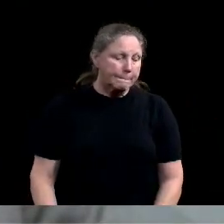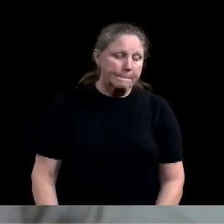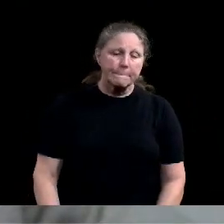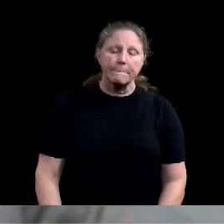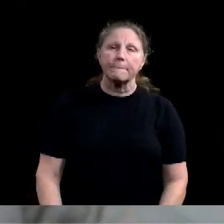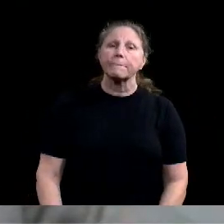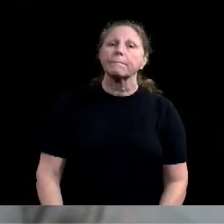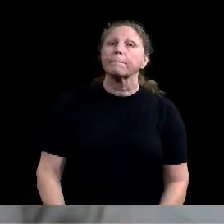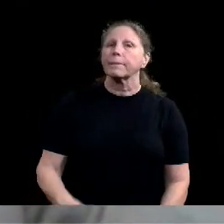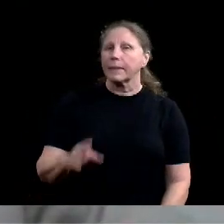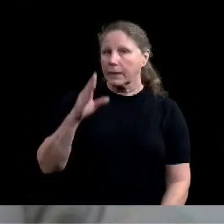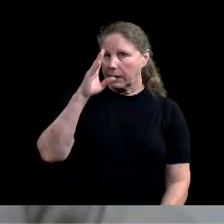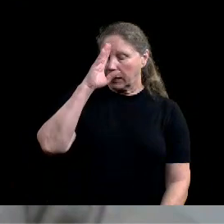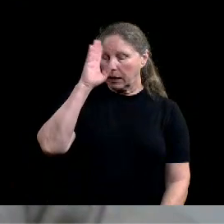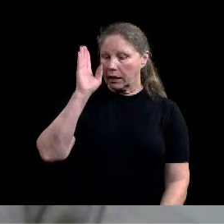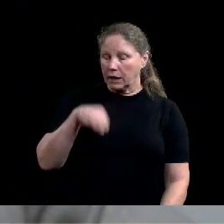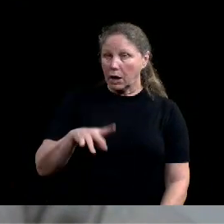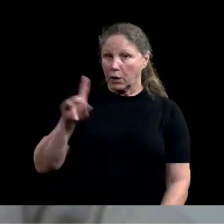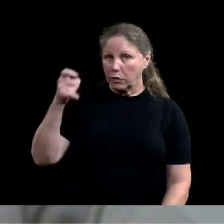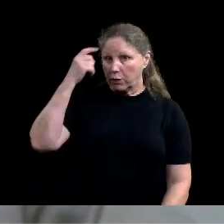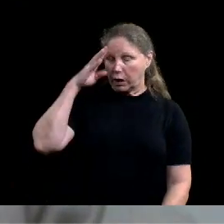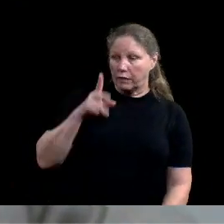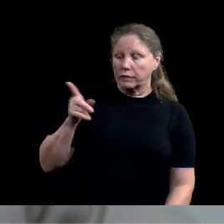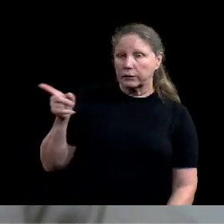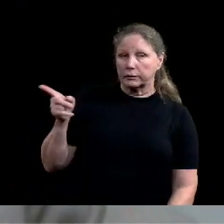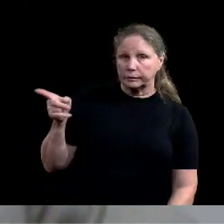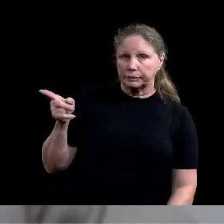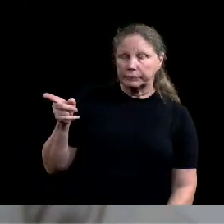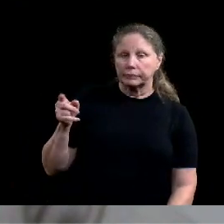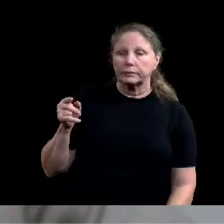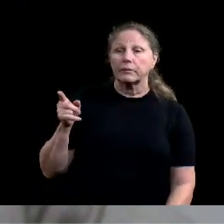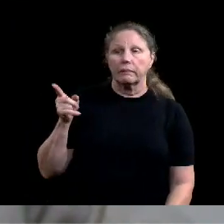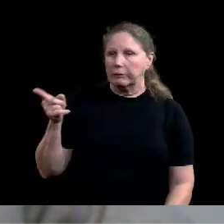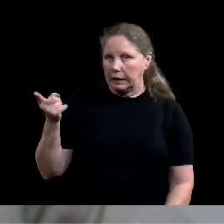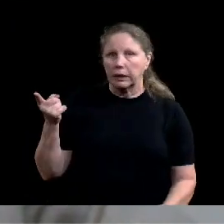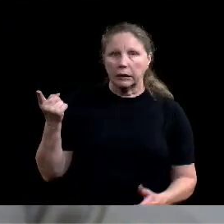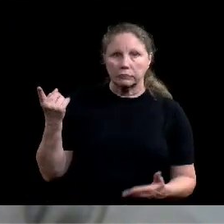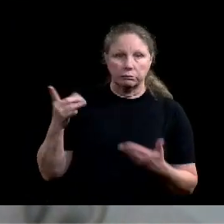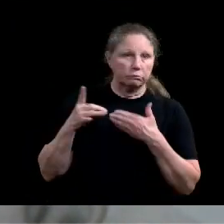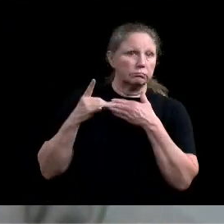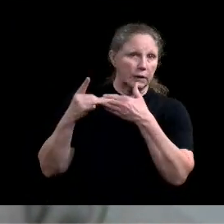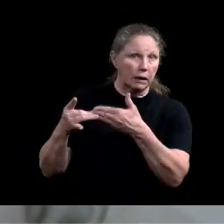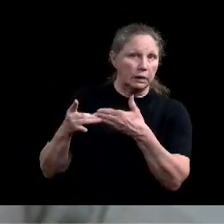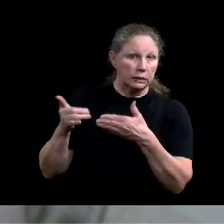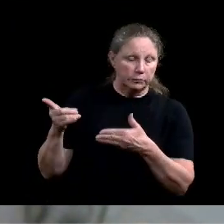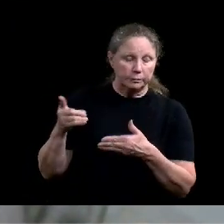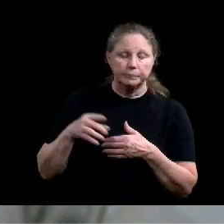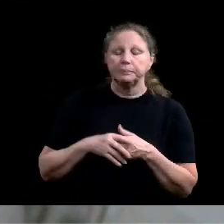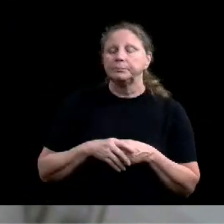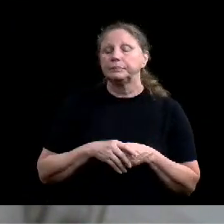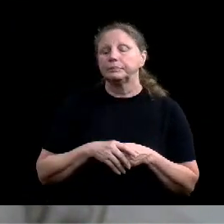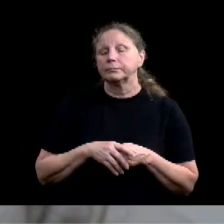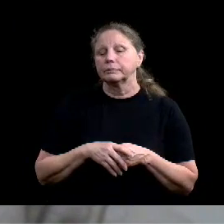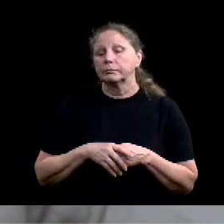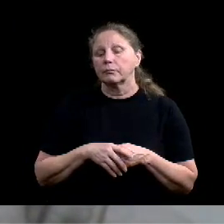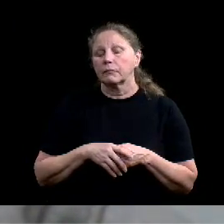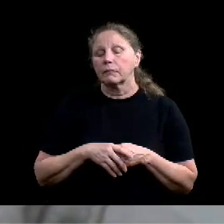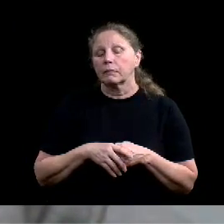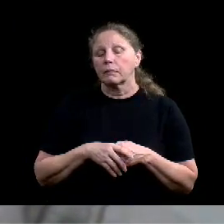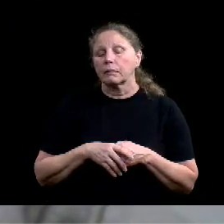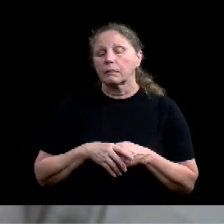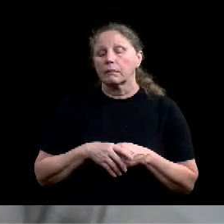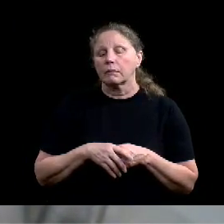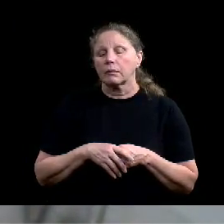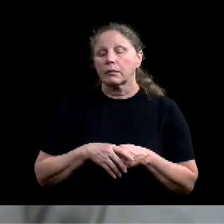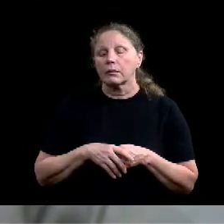has taken the lead in the declaration of emergency in